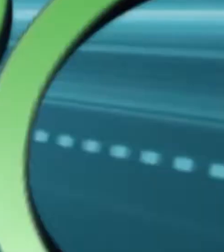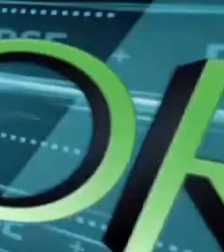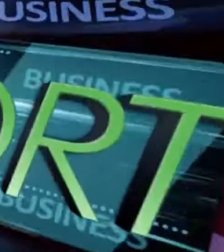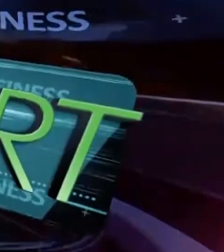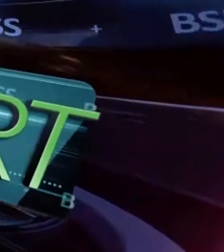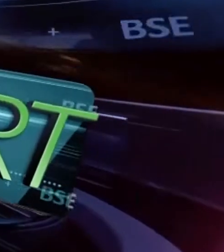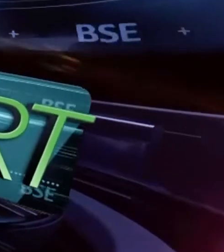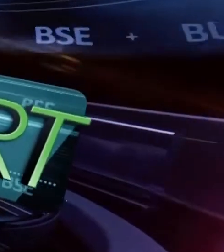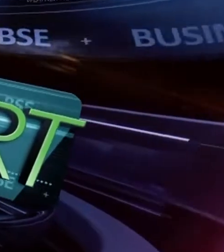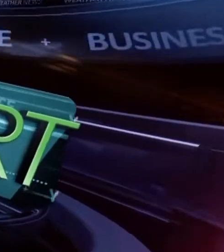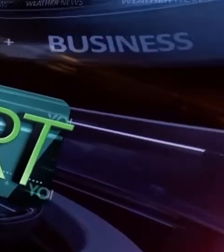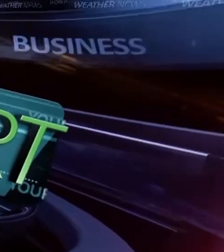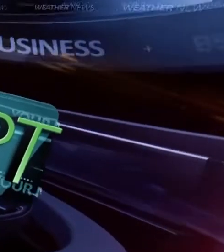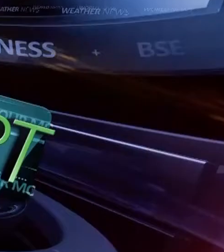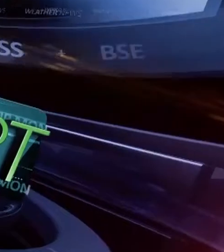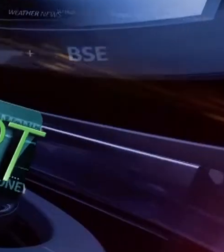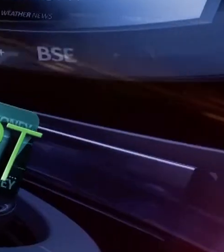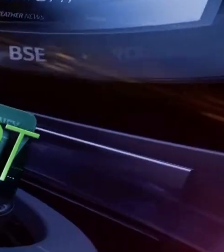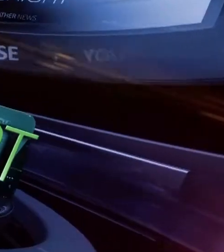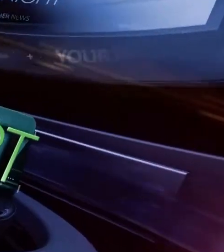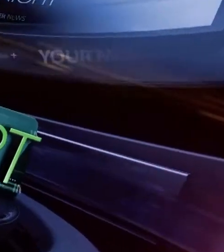154,417.